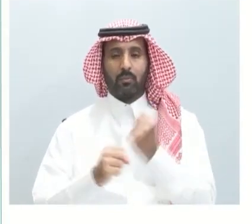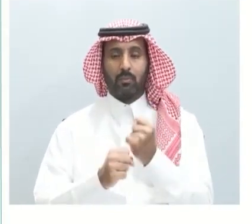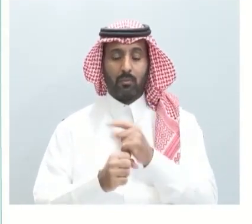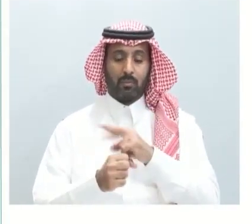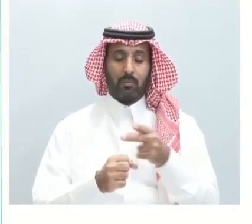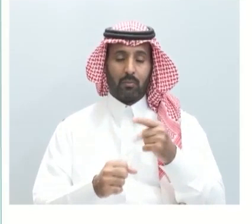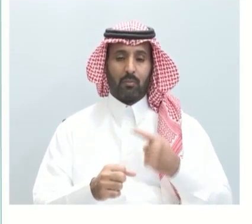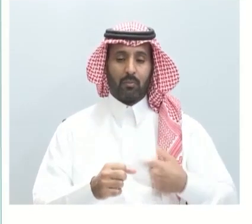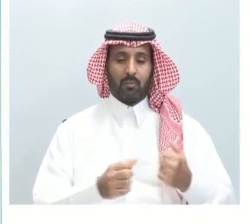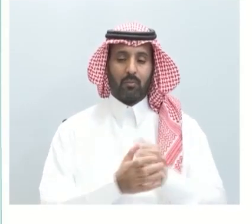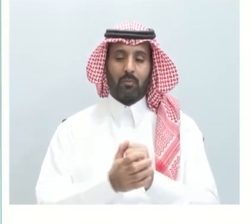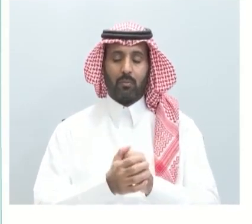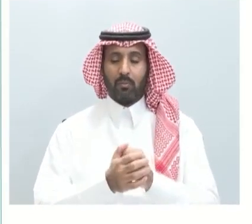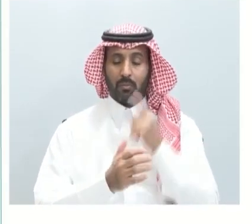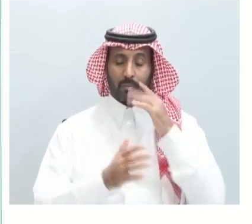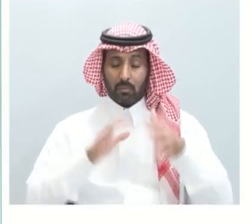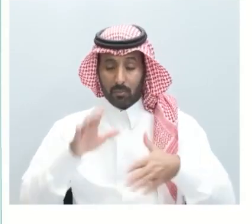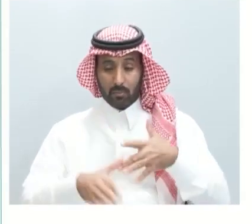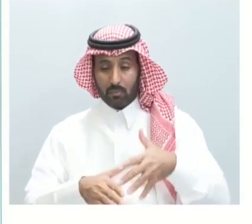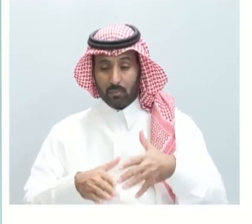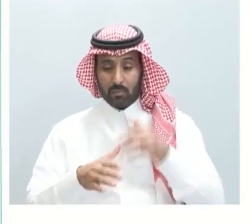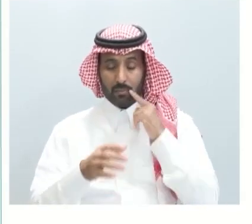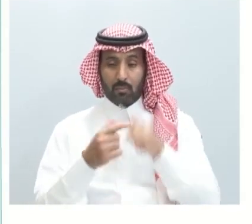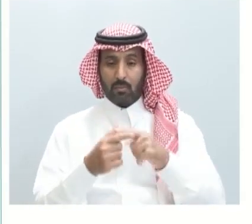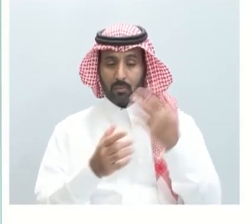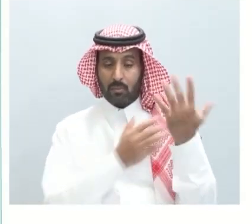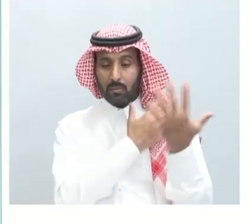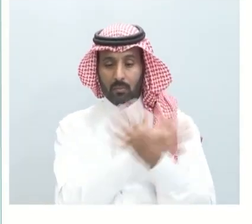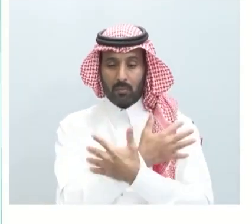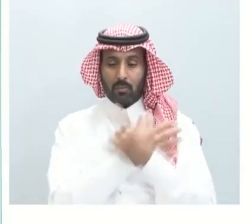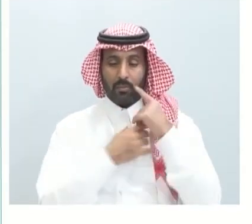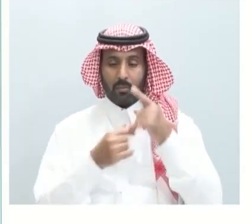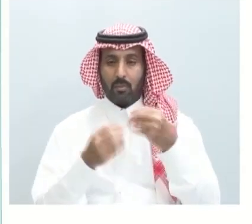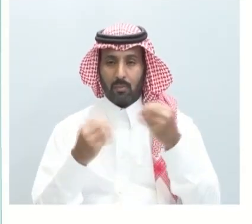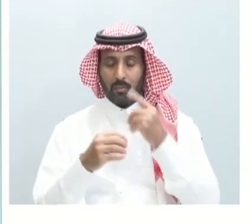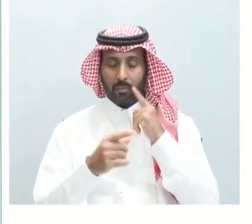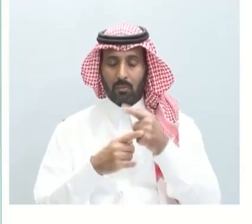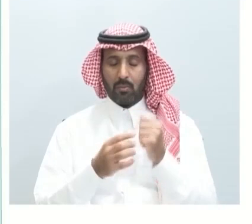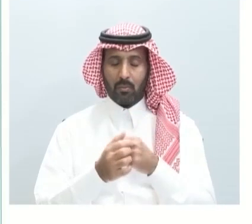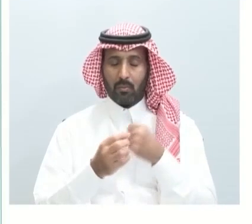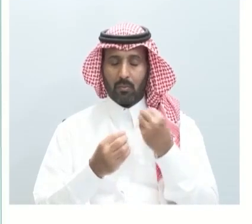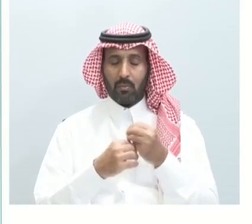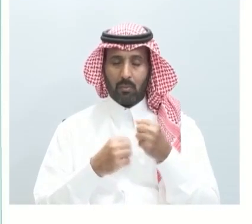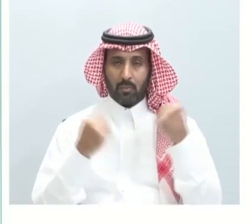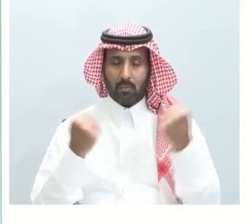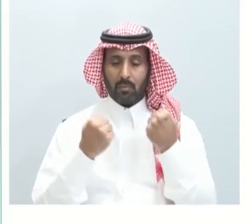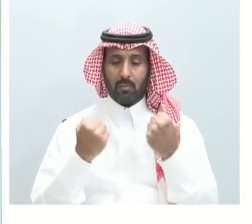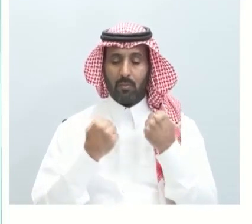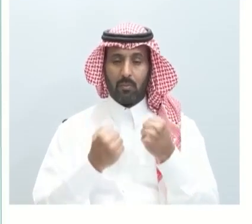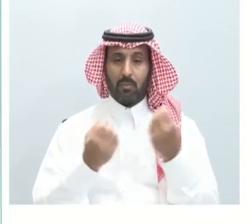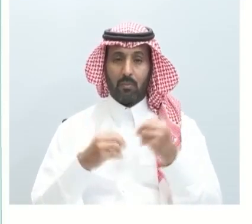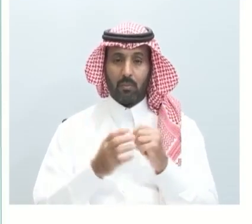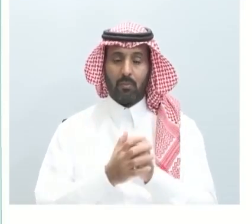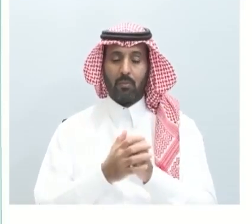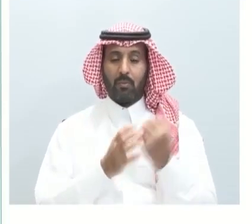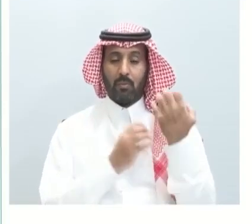noun. For example here, swimming uses more muscles of the body than almost any other form of exercise. This is gerund as subject.